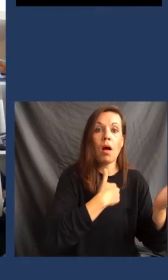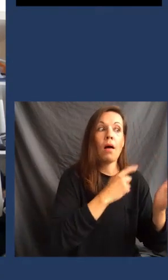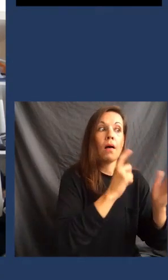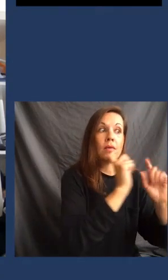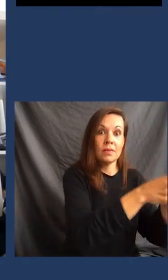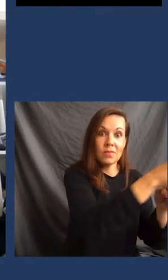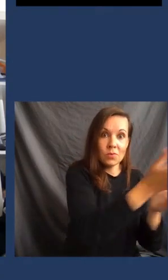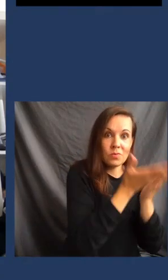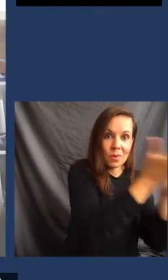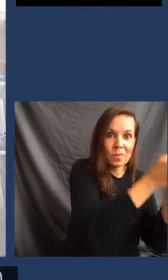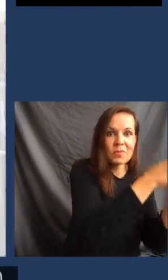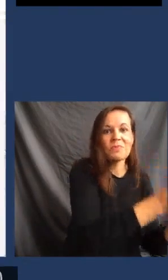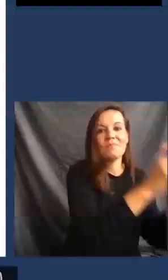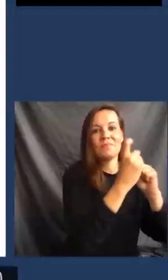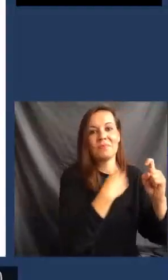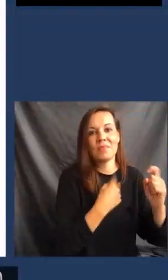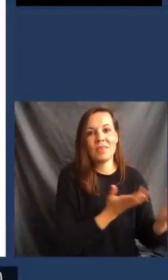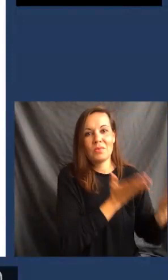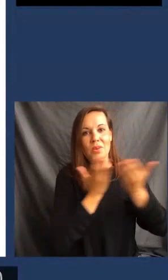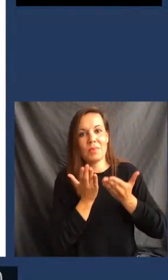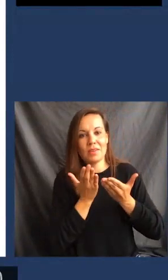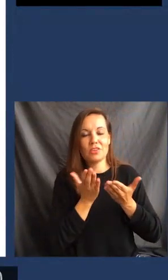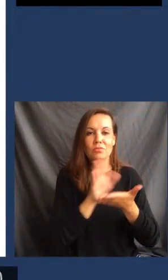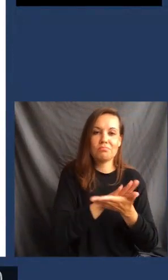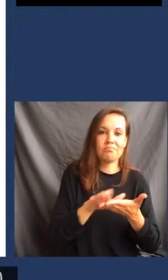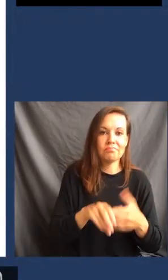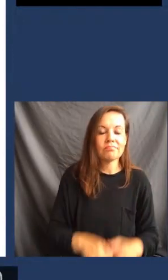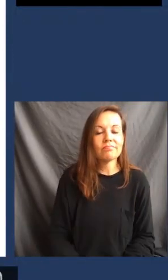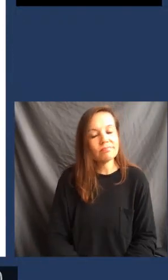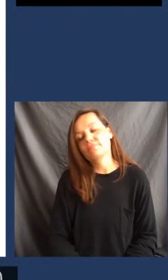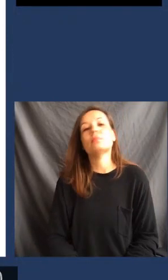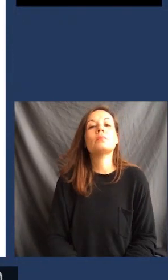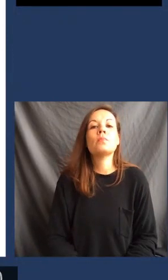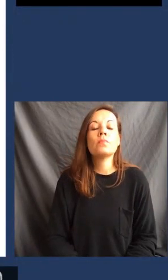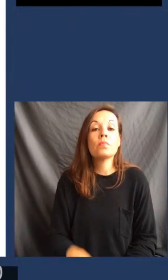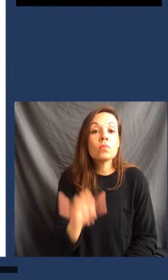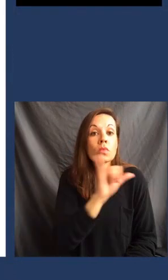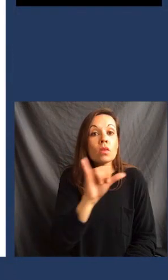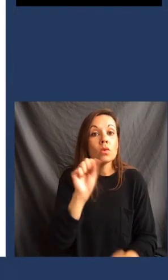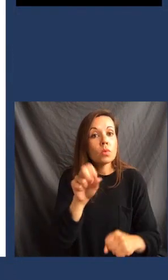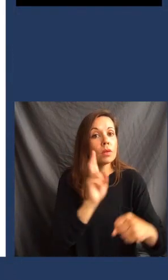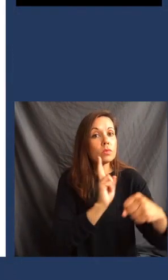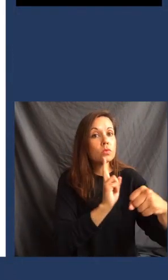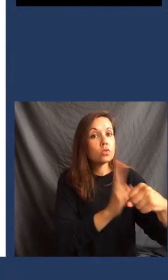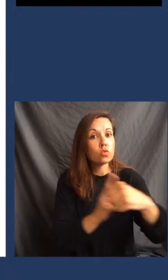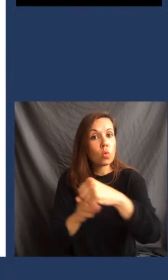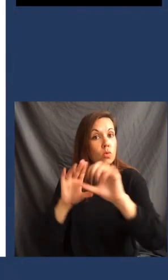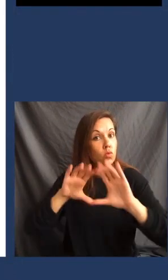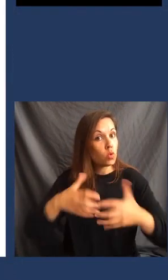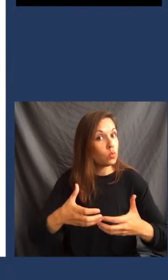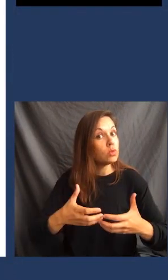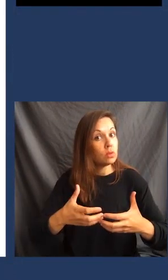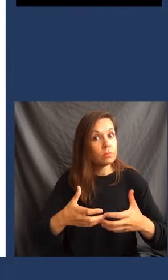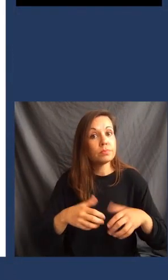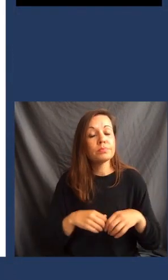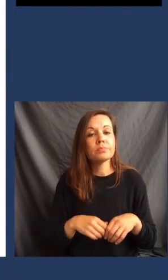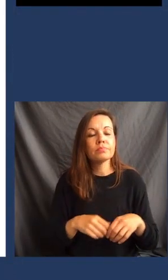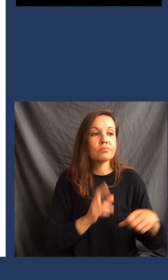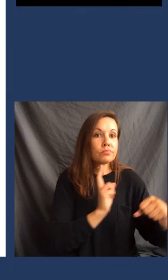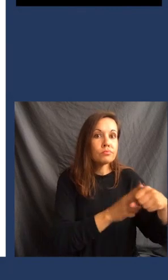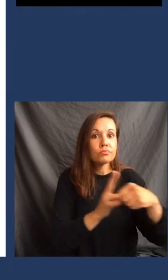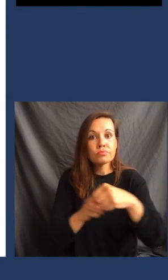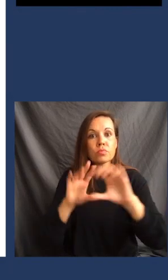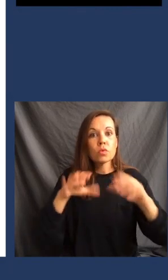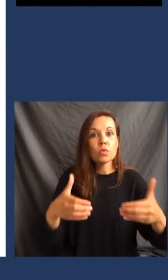as well. Another thing that you can do is you can join groups. You can join a few